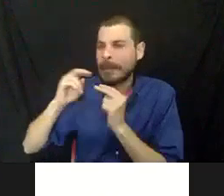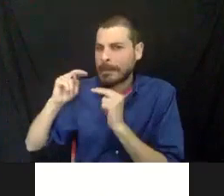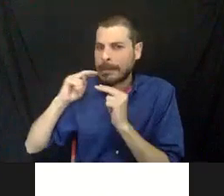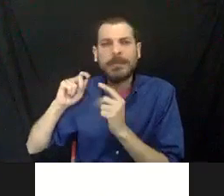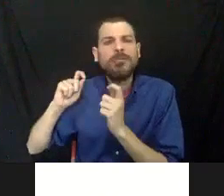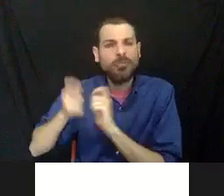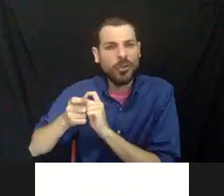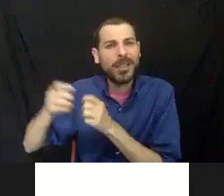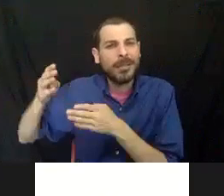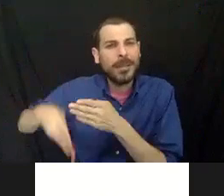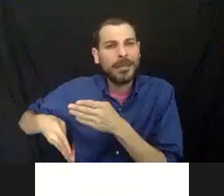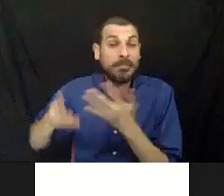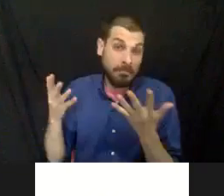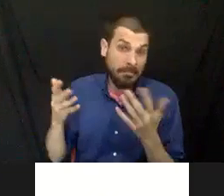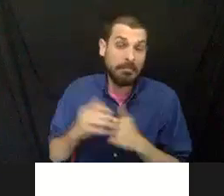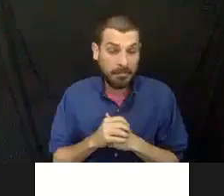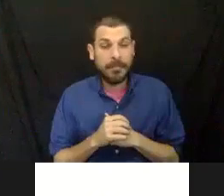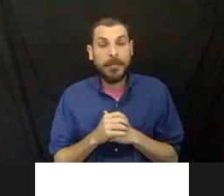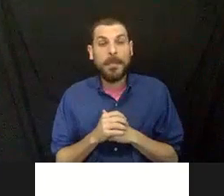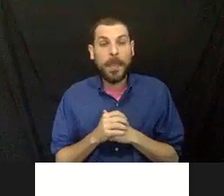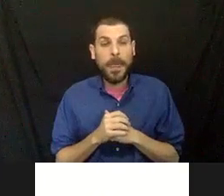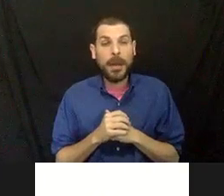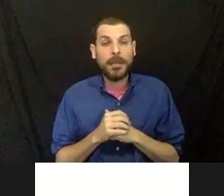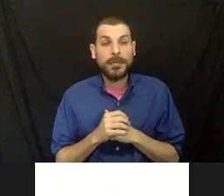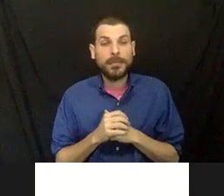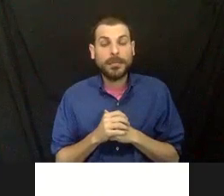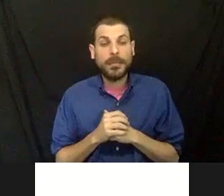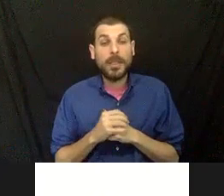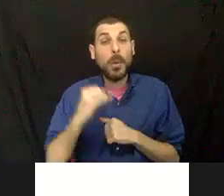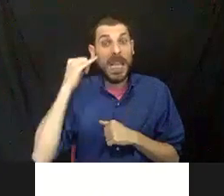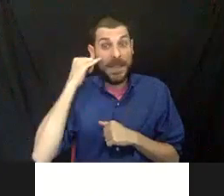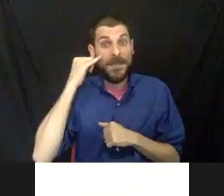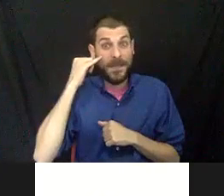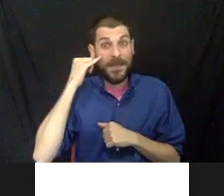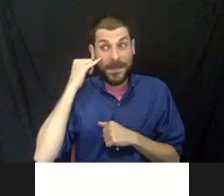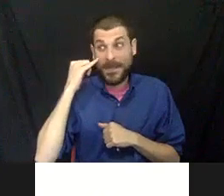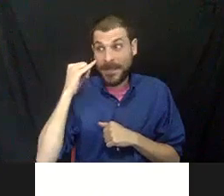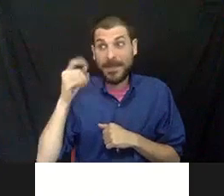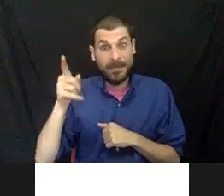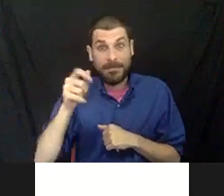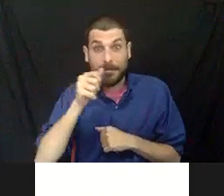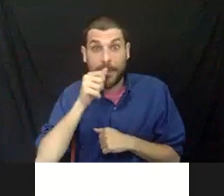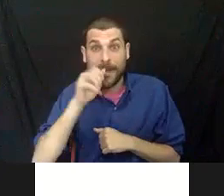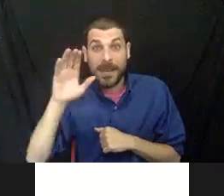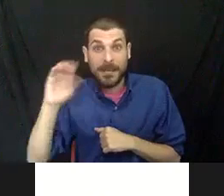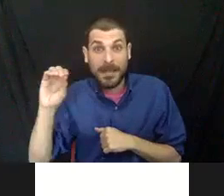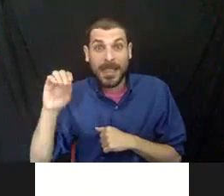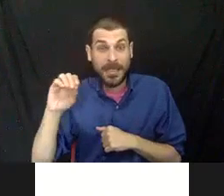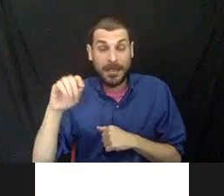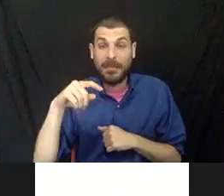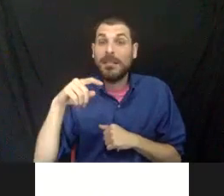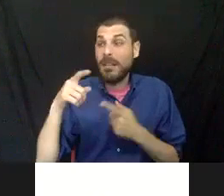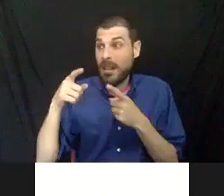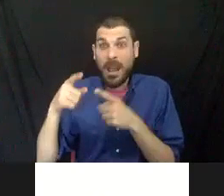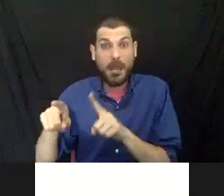So if you are served with a lawsuit from one of those trusts, I would encourage you